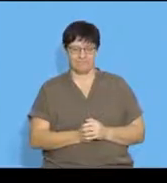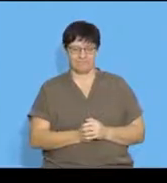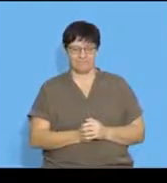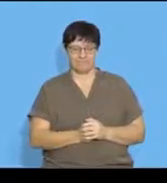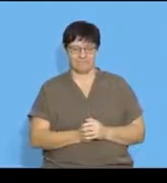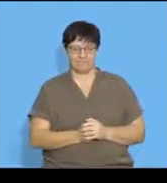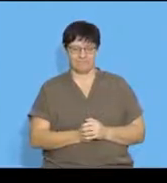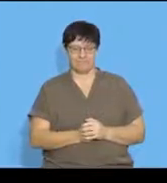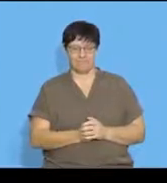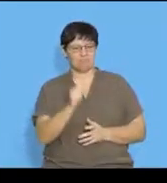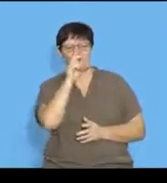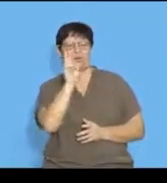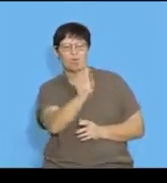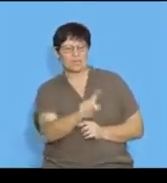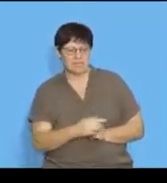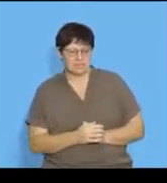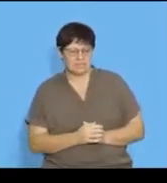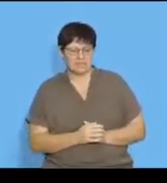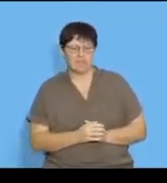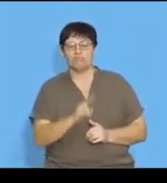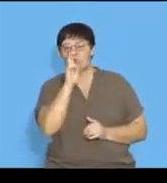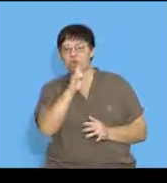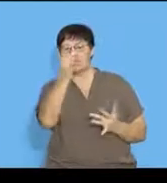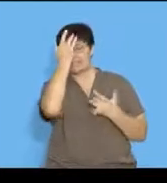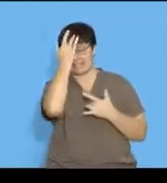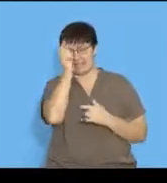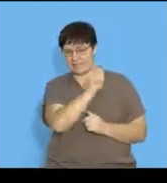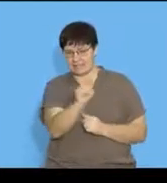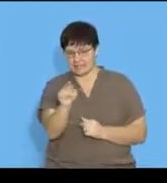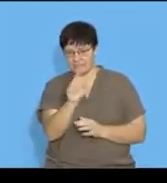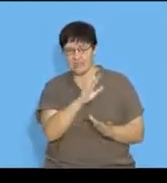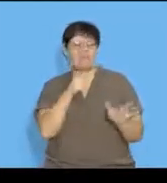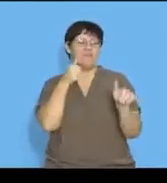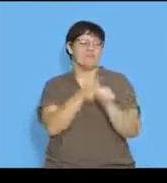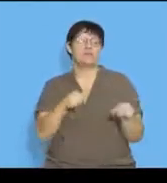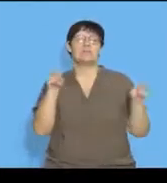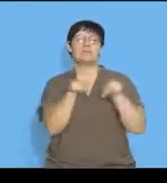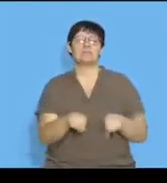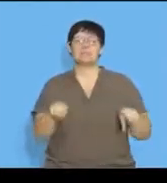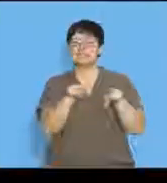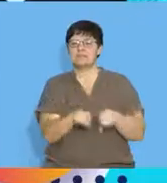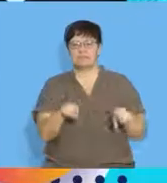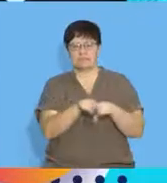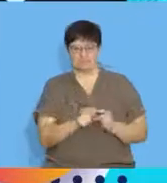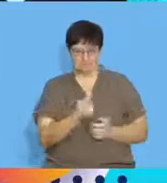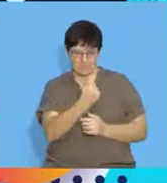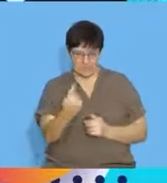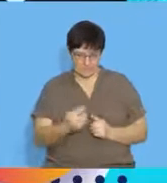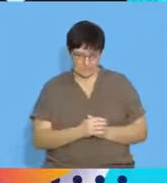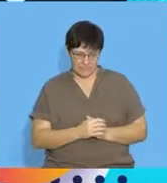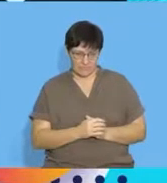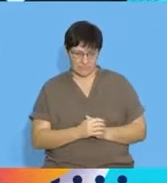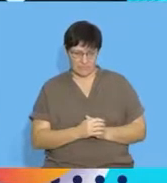Okay, guys, so what do we look at when we look at the diseases? Remember, we're following the same recipe each time. What are